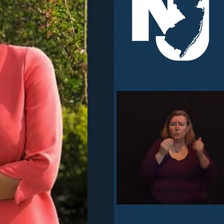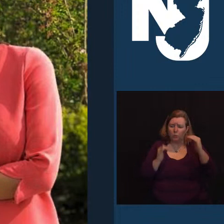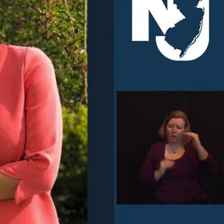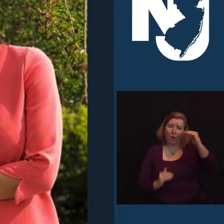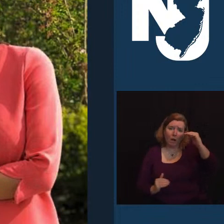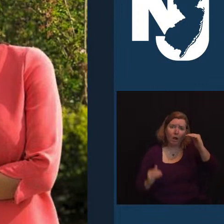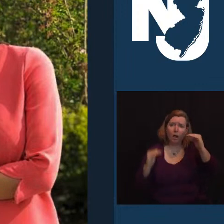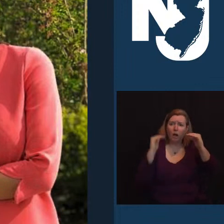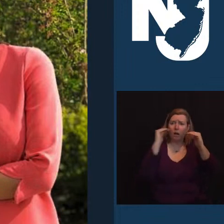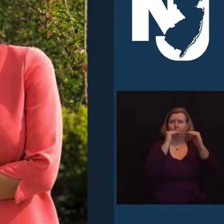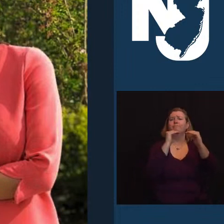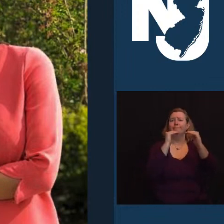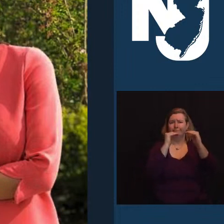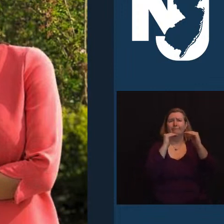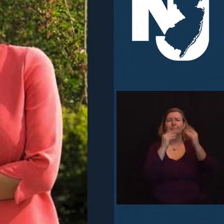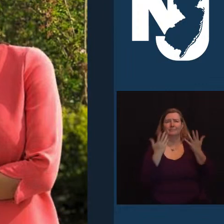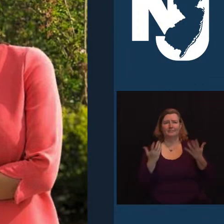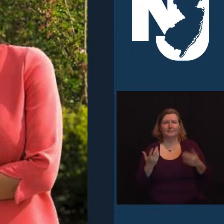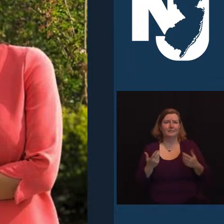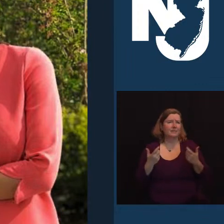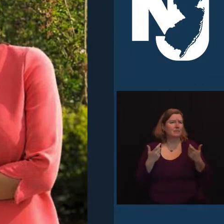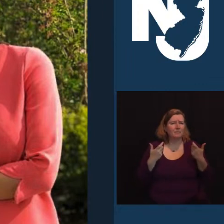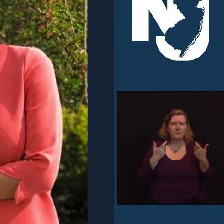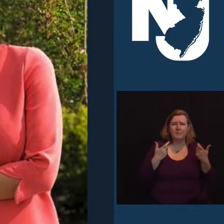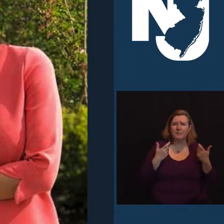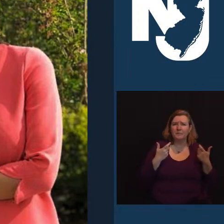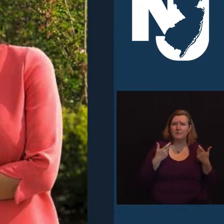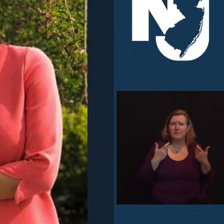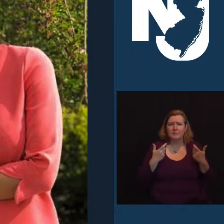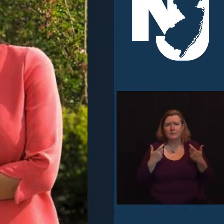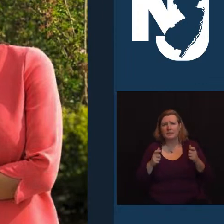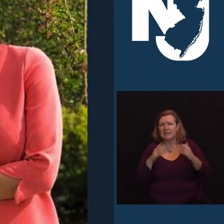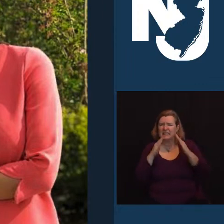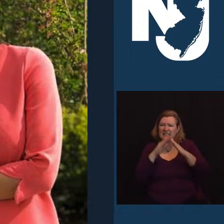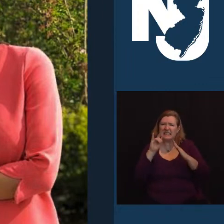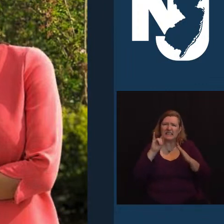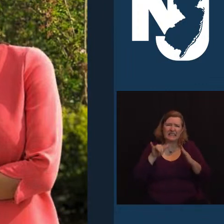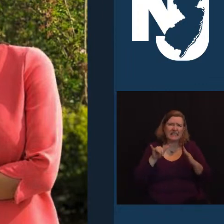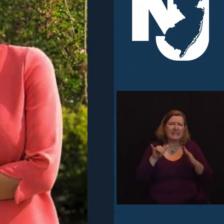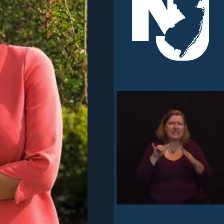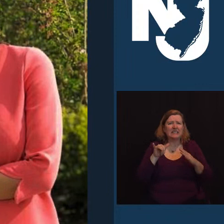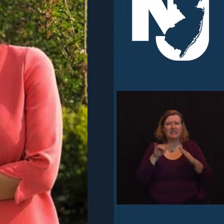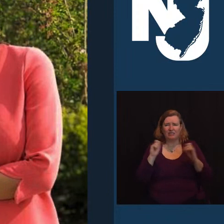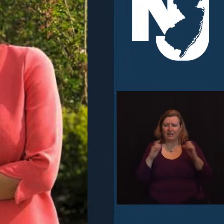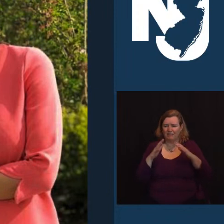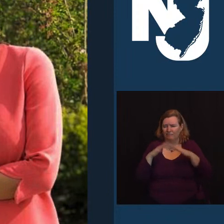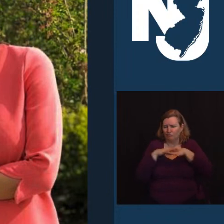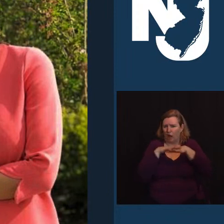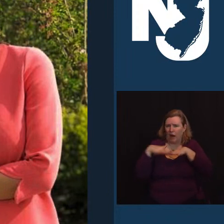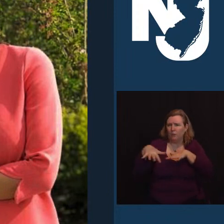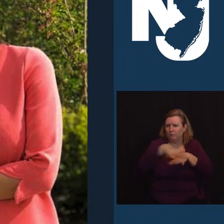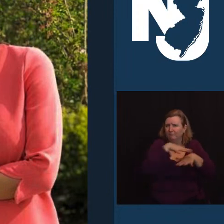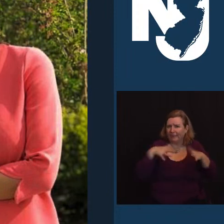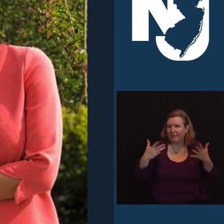densest, most urbanized, and most diverse counties. We are proud to be their partner. Check them out, by the way,